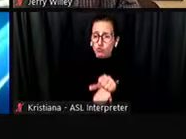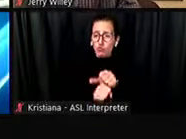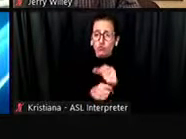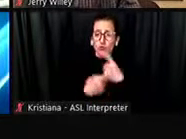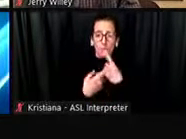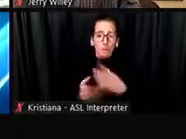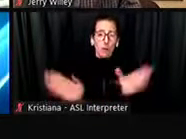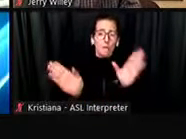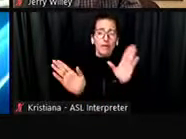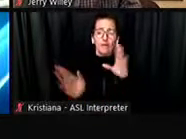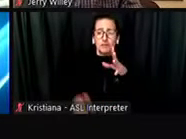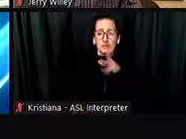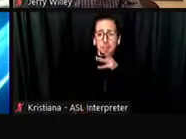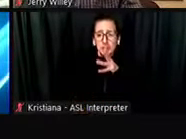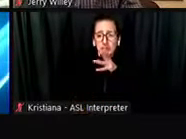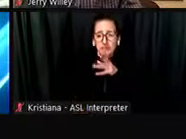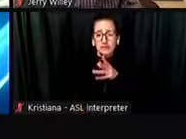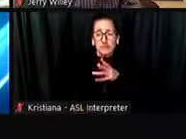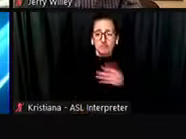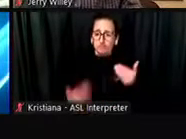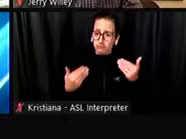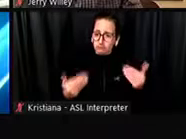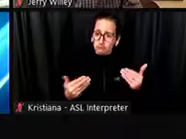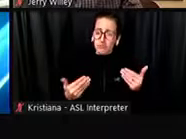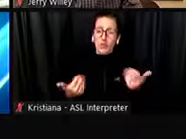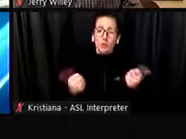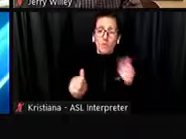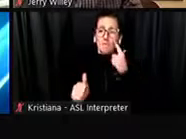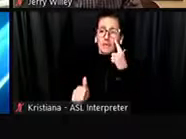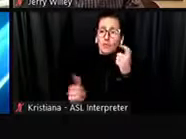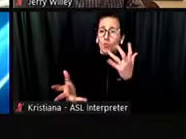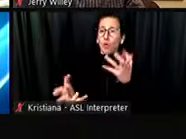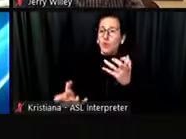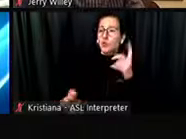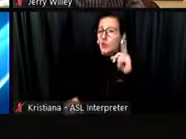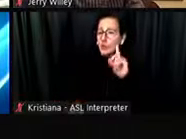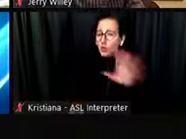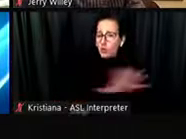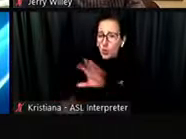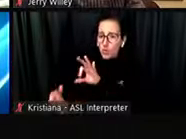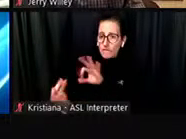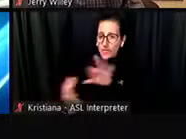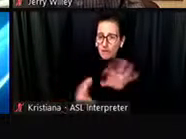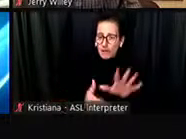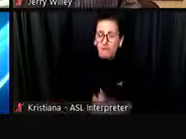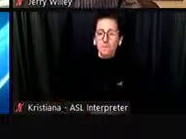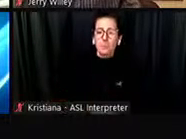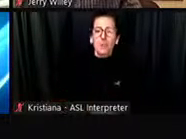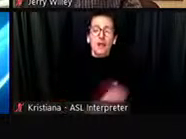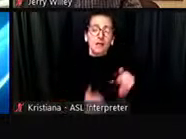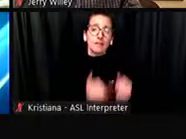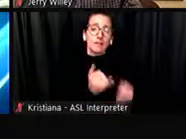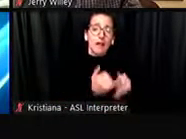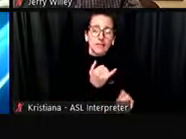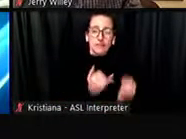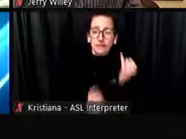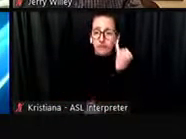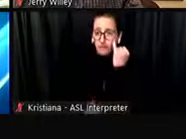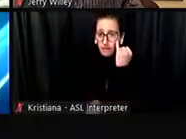the last thing is I will ask Christina, if there's something to share in Spanish with those who might